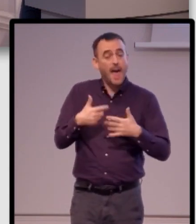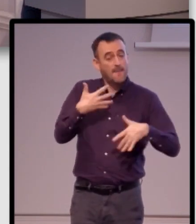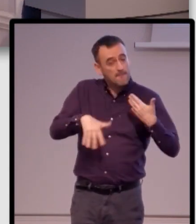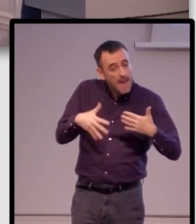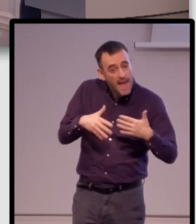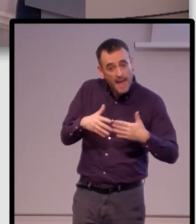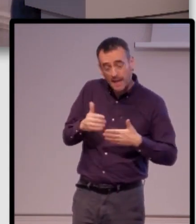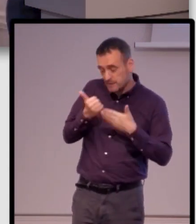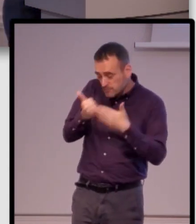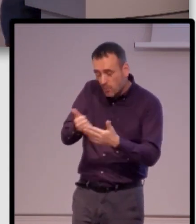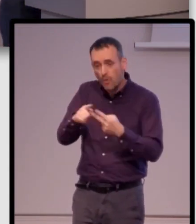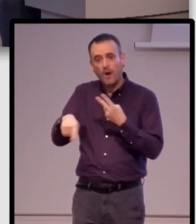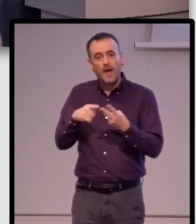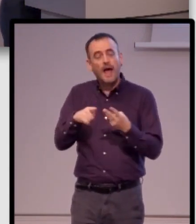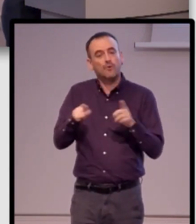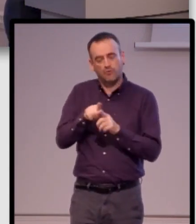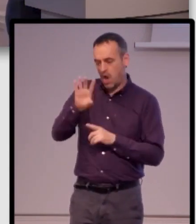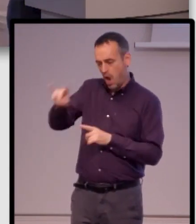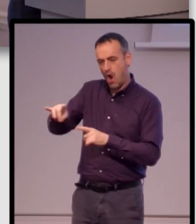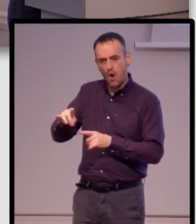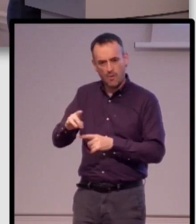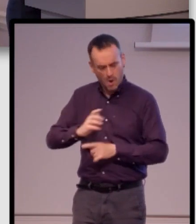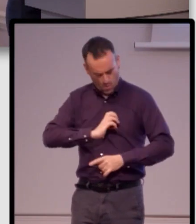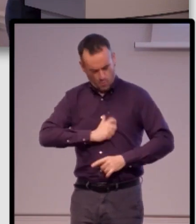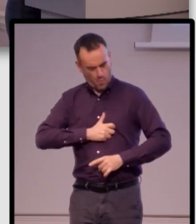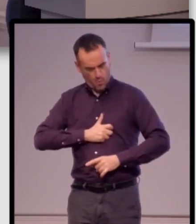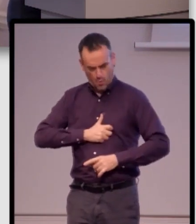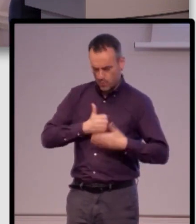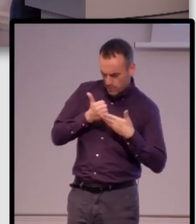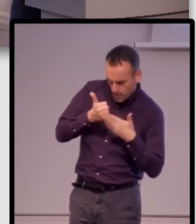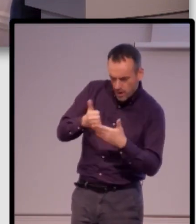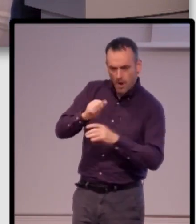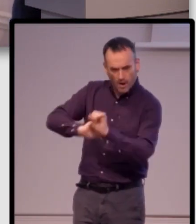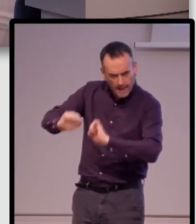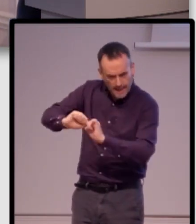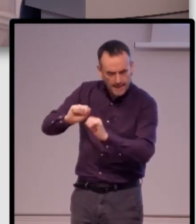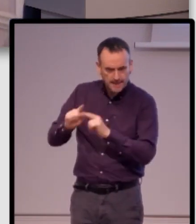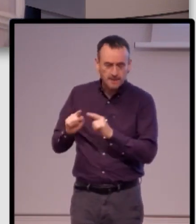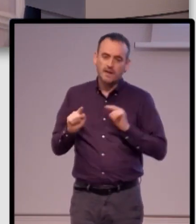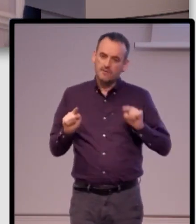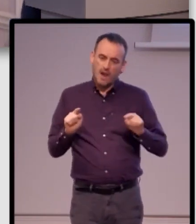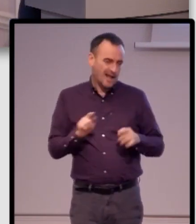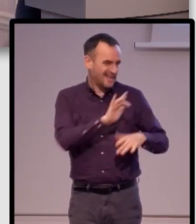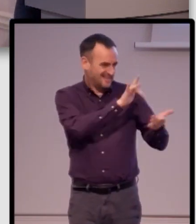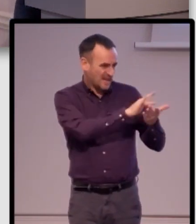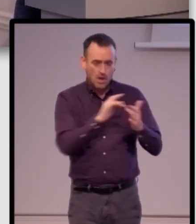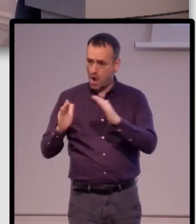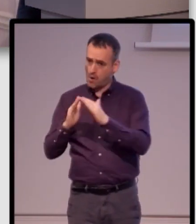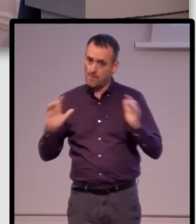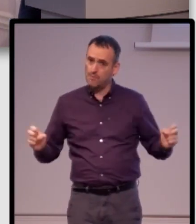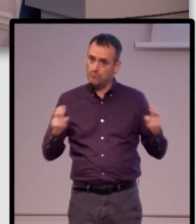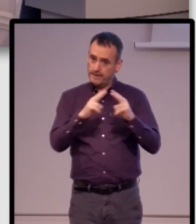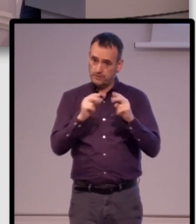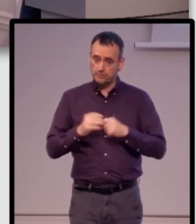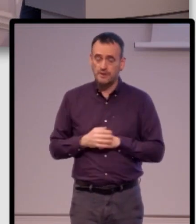wound dressing. They generally act as a bridge between the centre and the home. Anne and Alex,